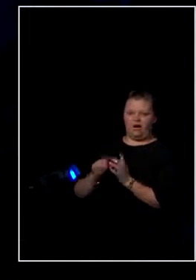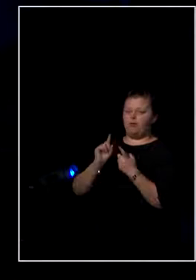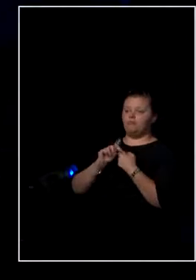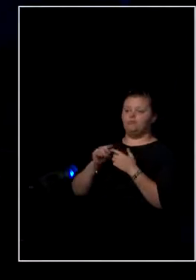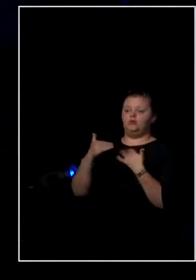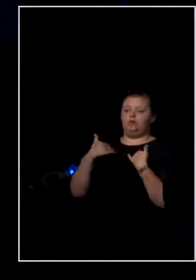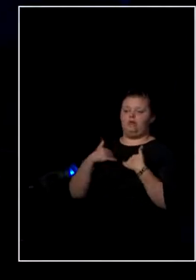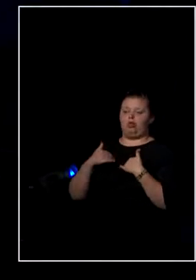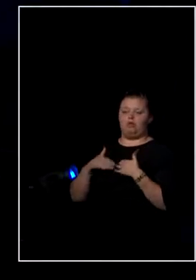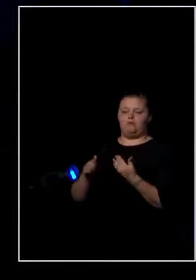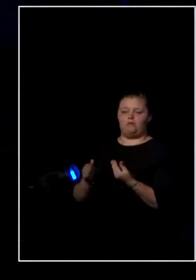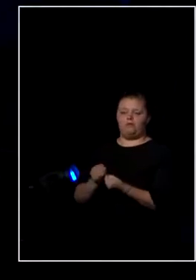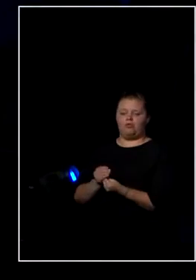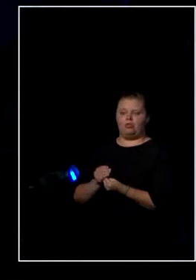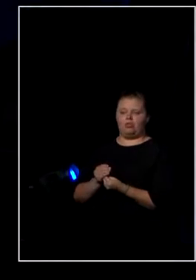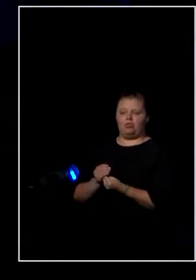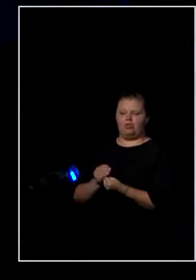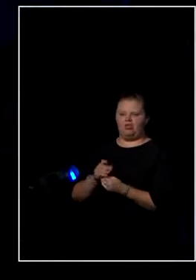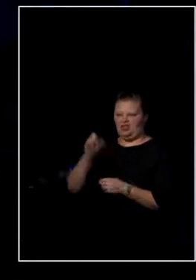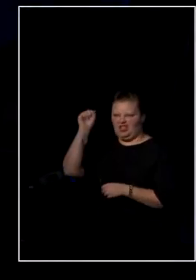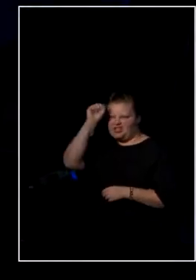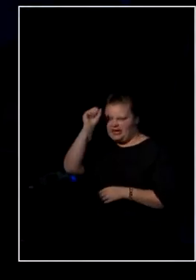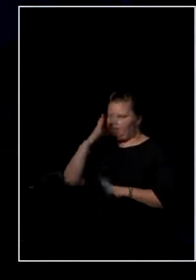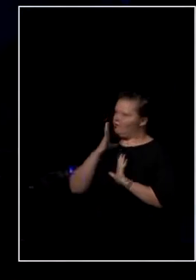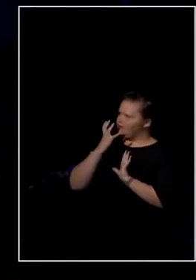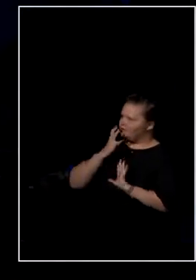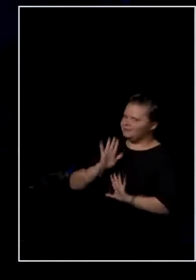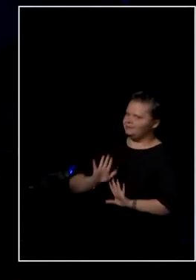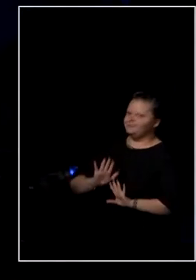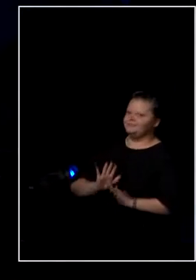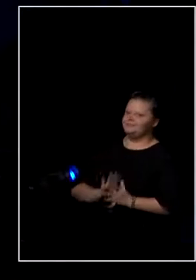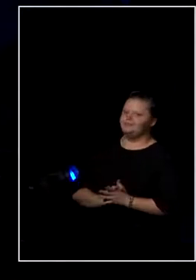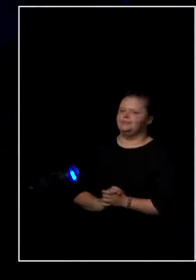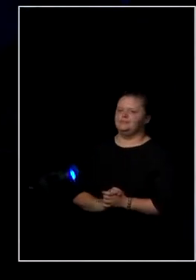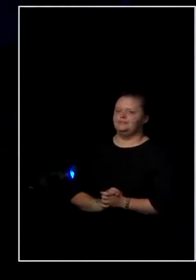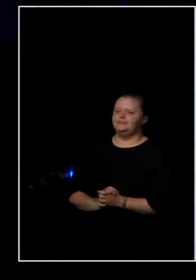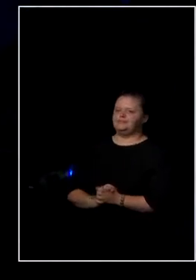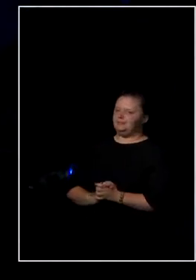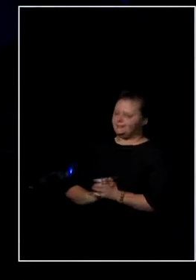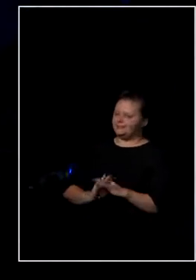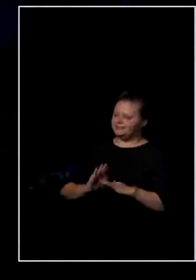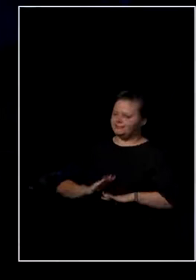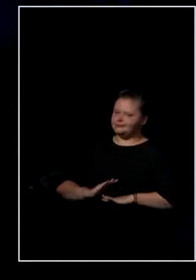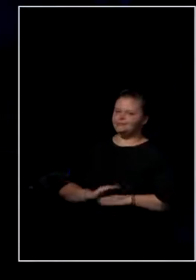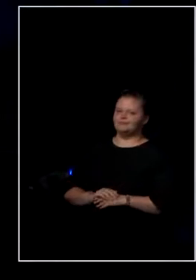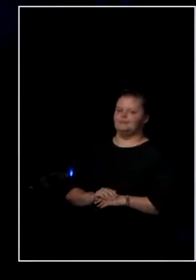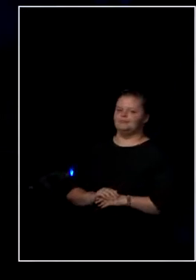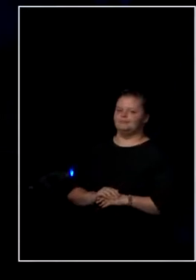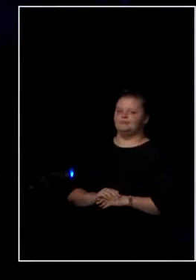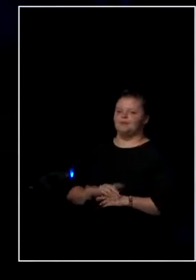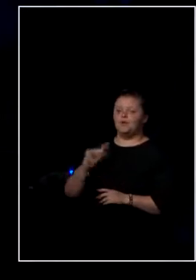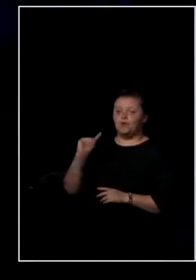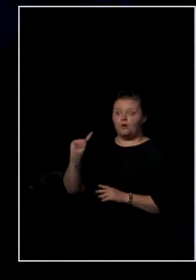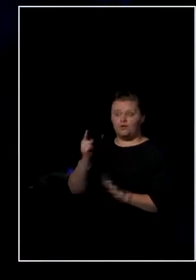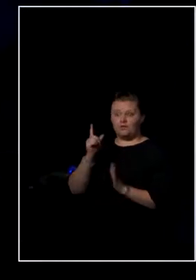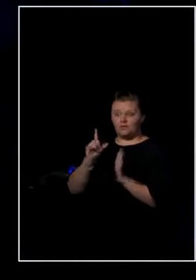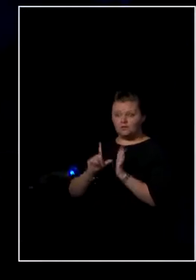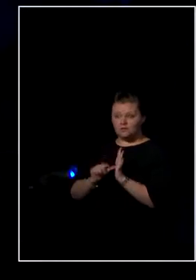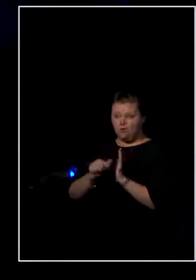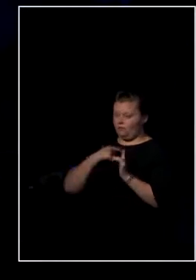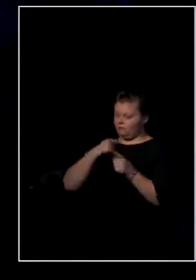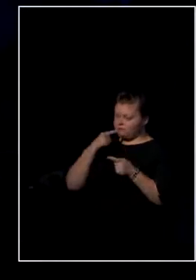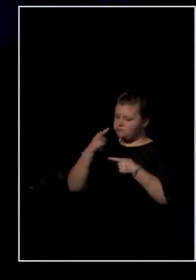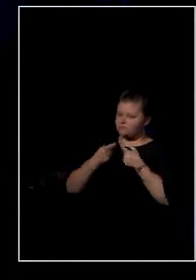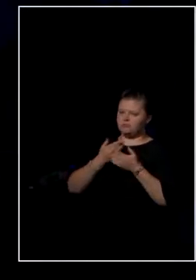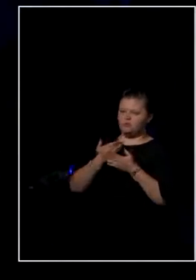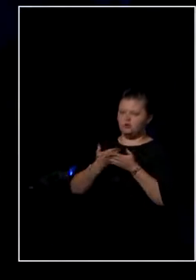with Dickhead, I'm sorry, but the very first time I started telling my story